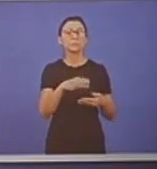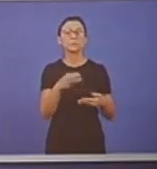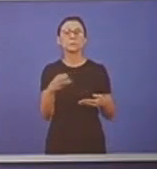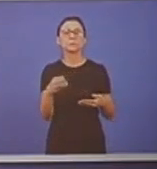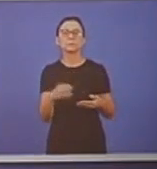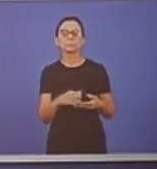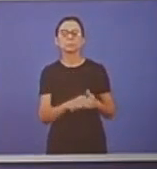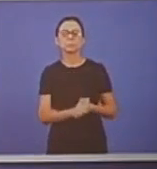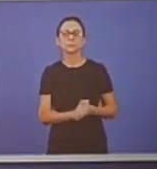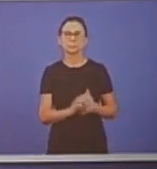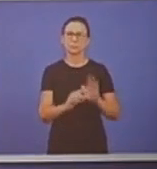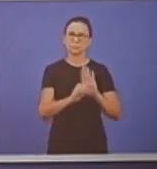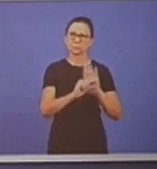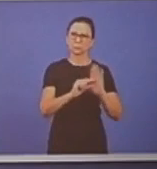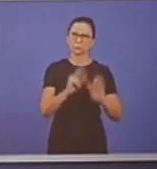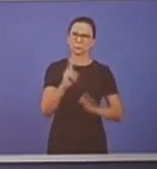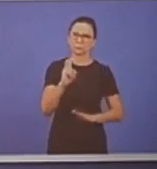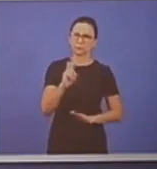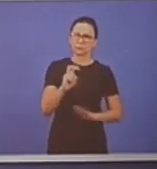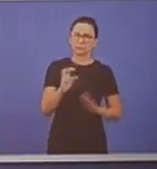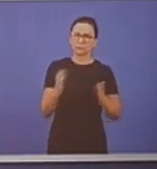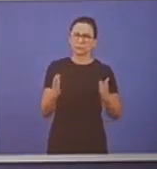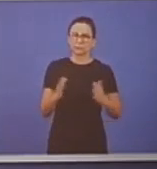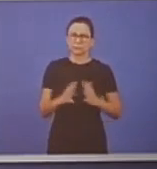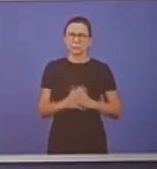So, verse